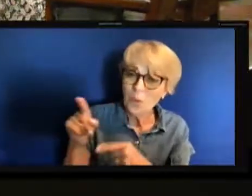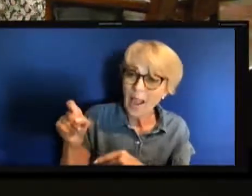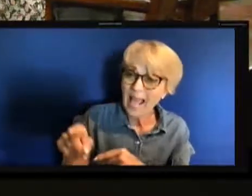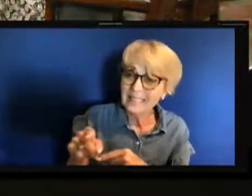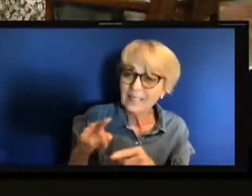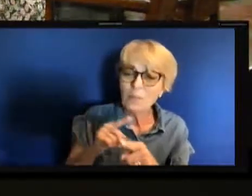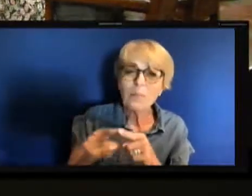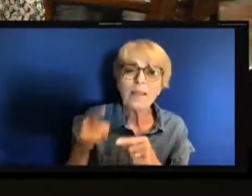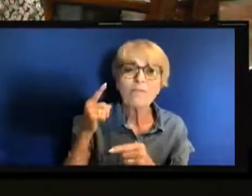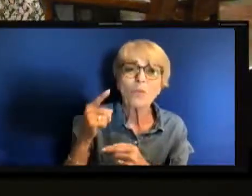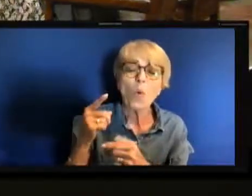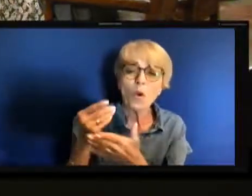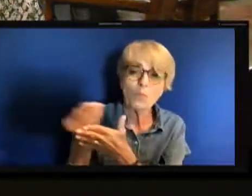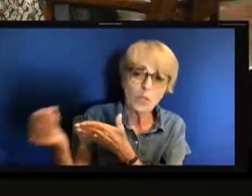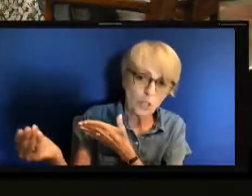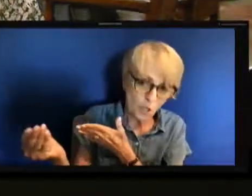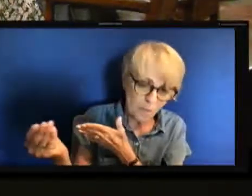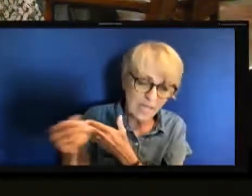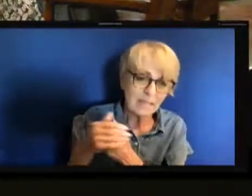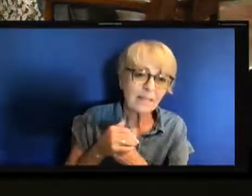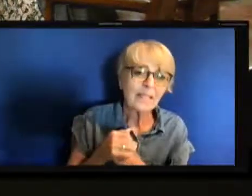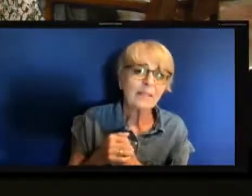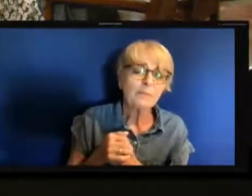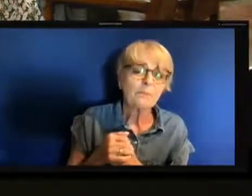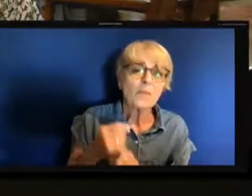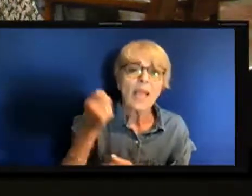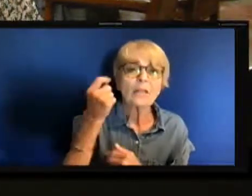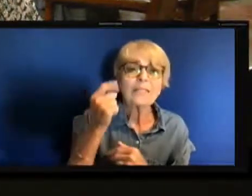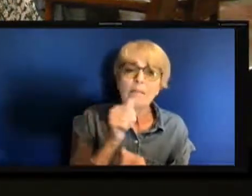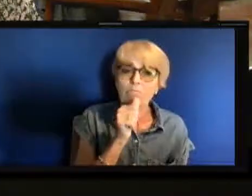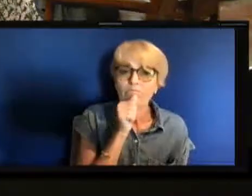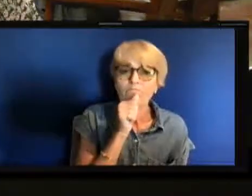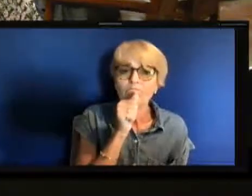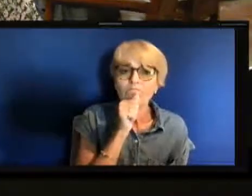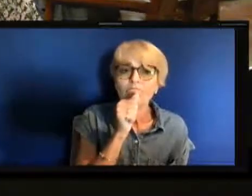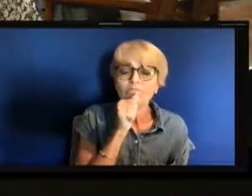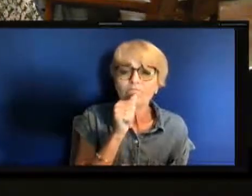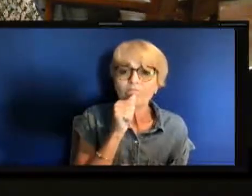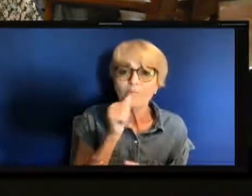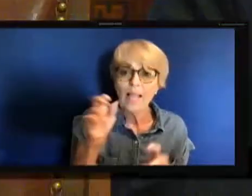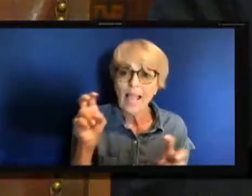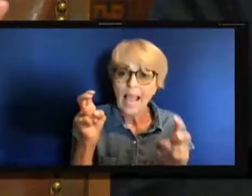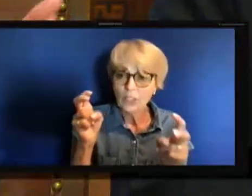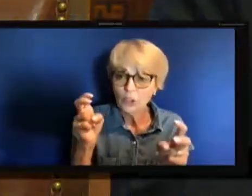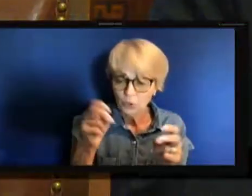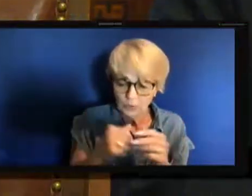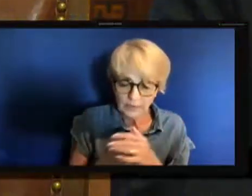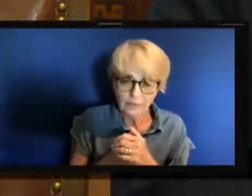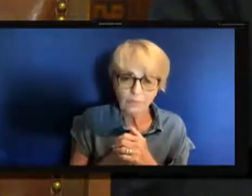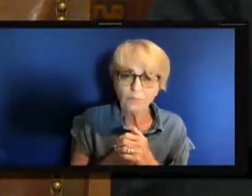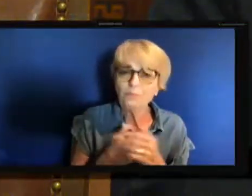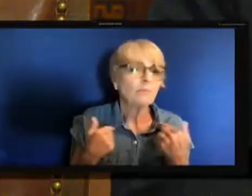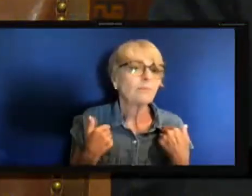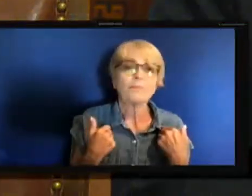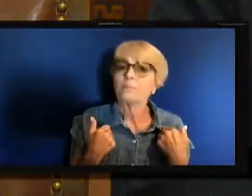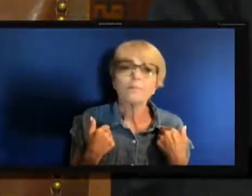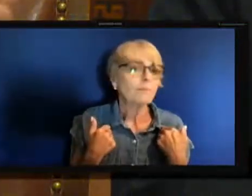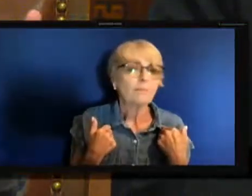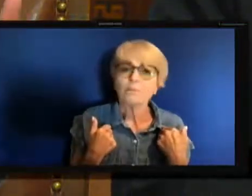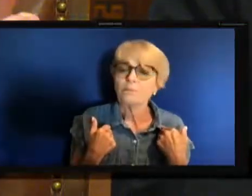for procurement, so I understand the confidentiality issues that exist. Would it be, because we don't see